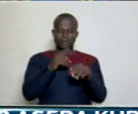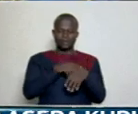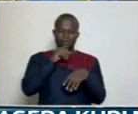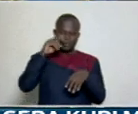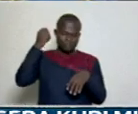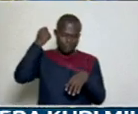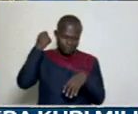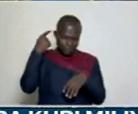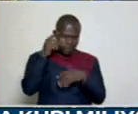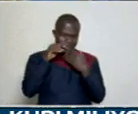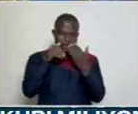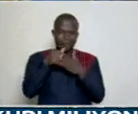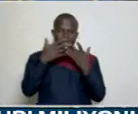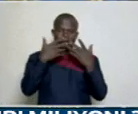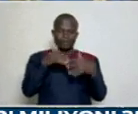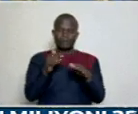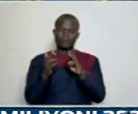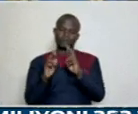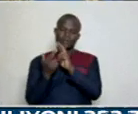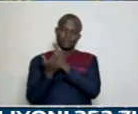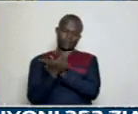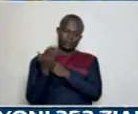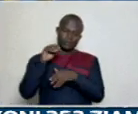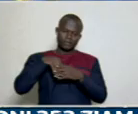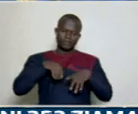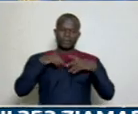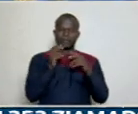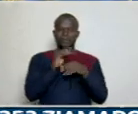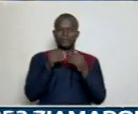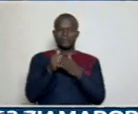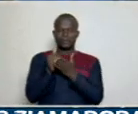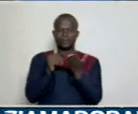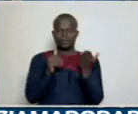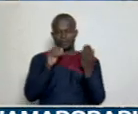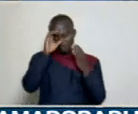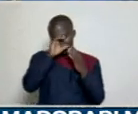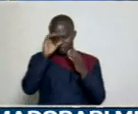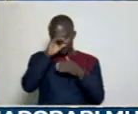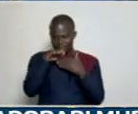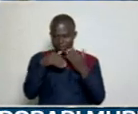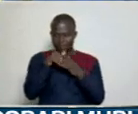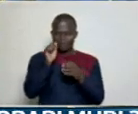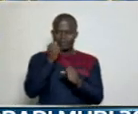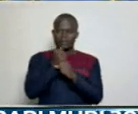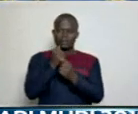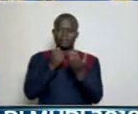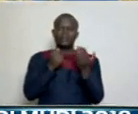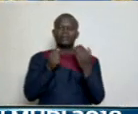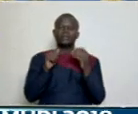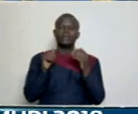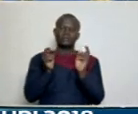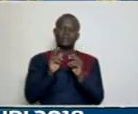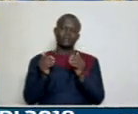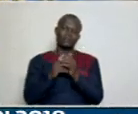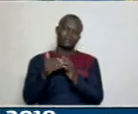ko abantu bamaze kuba rehabilite bagomba gusubiza mu buzima busanzwe mu kuba kubashakira icyo bakora n'ubundi barongera